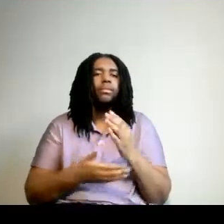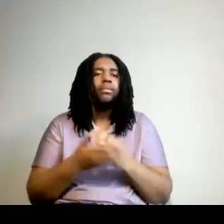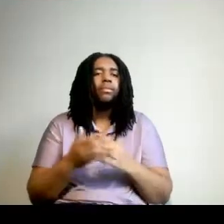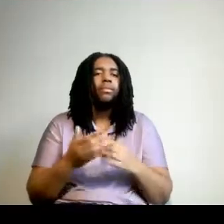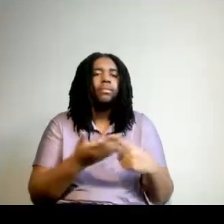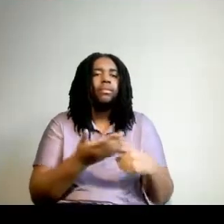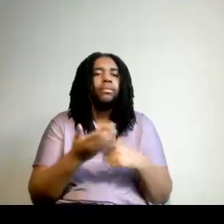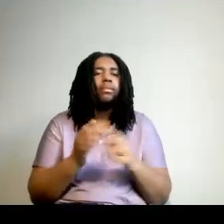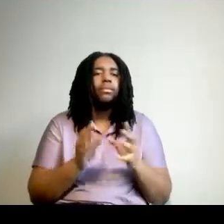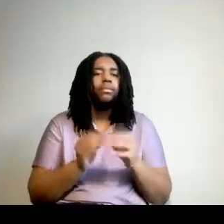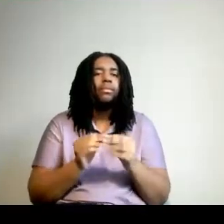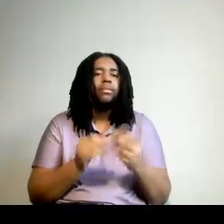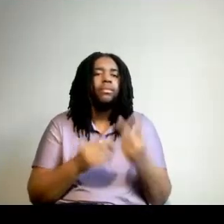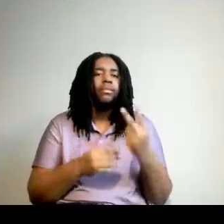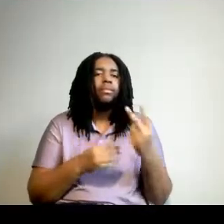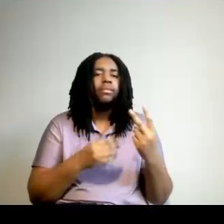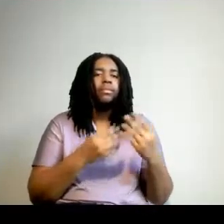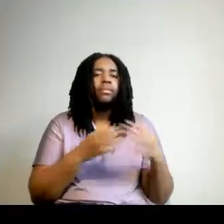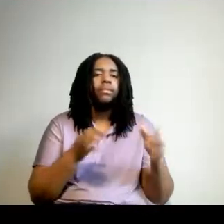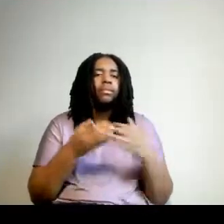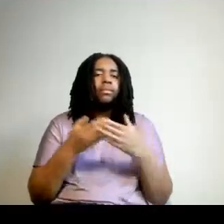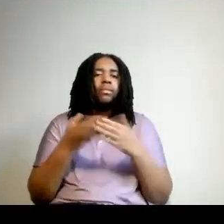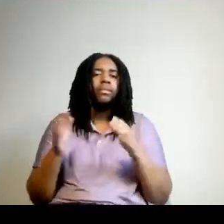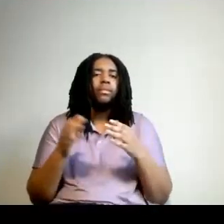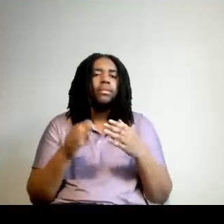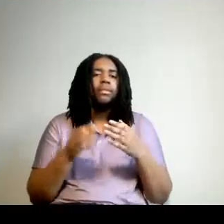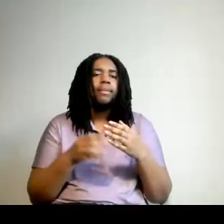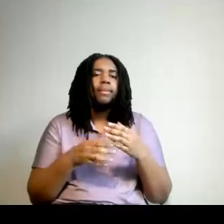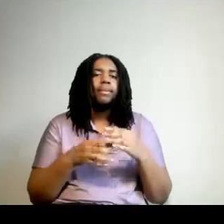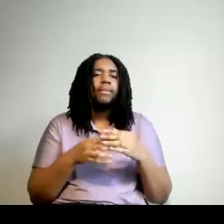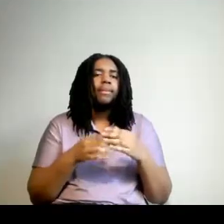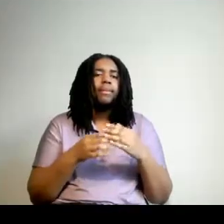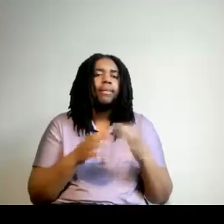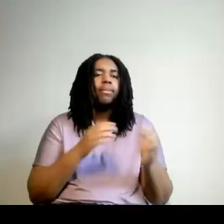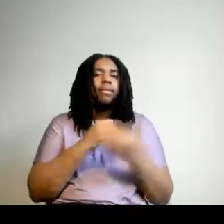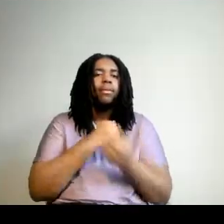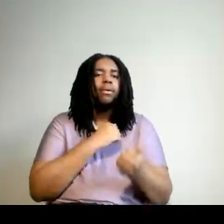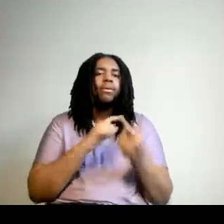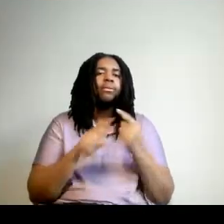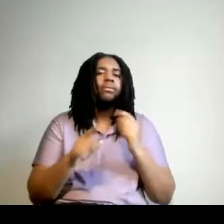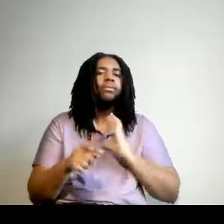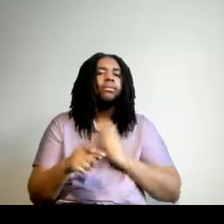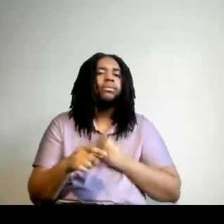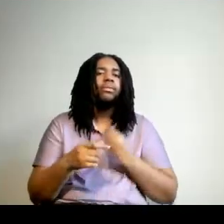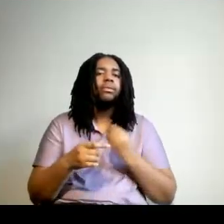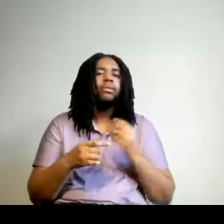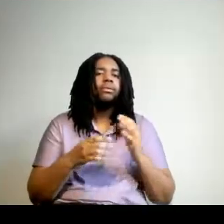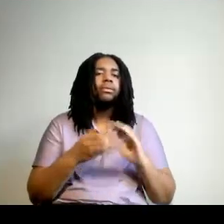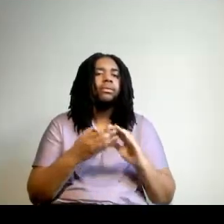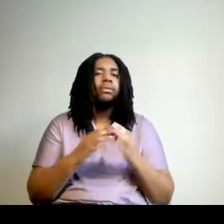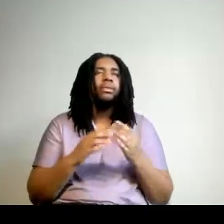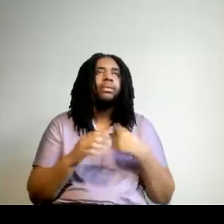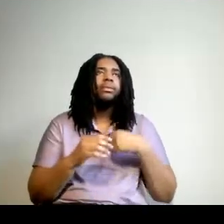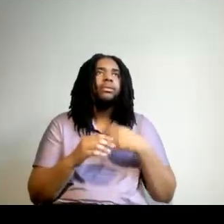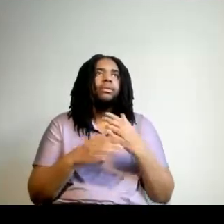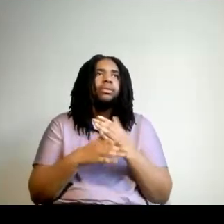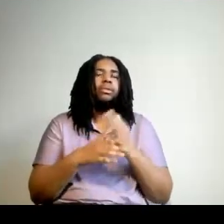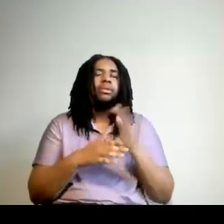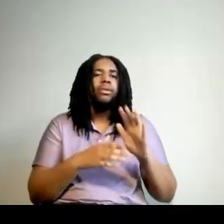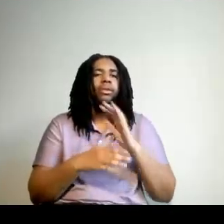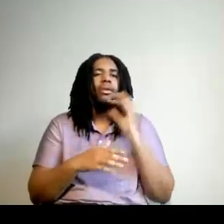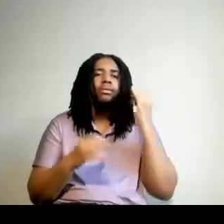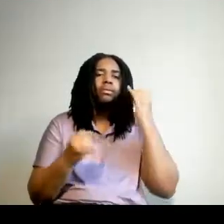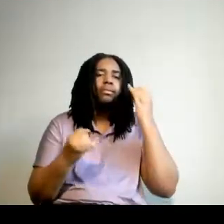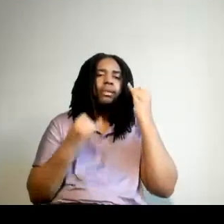kind of two general kind of open call to the trans community to come and share with us their ideas and their